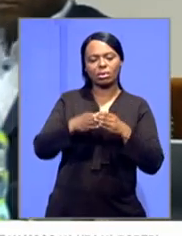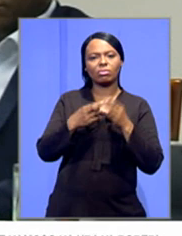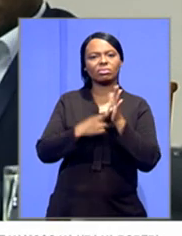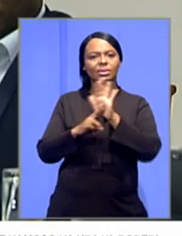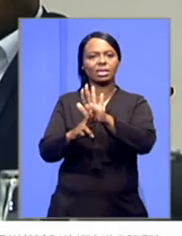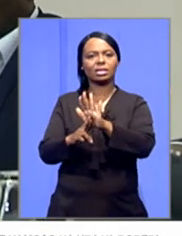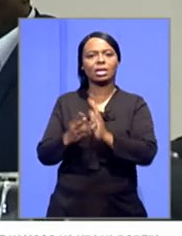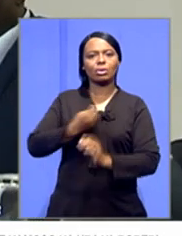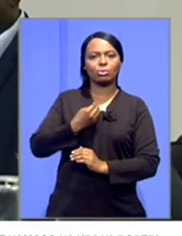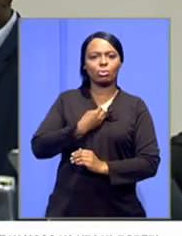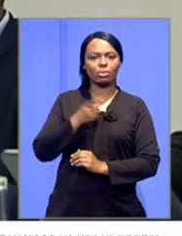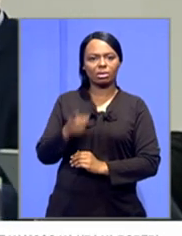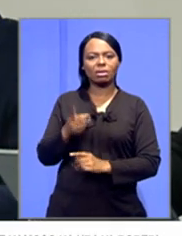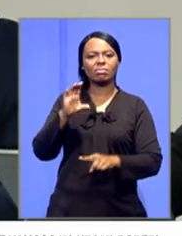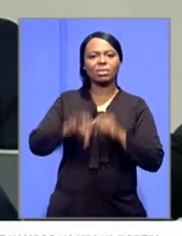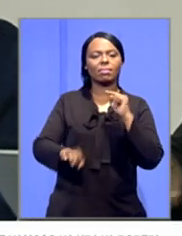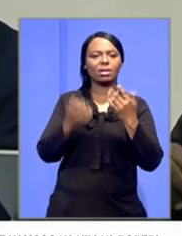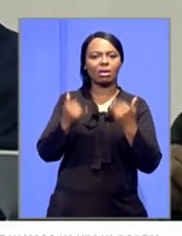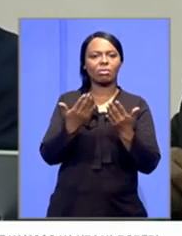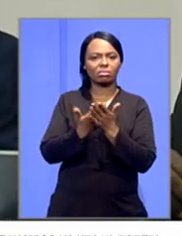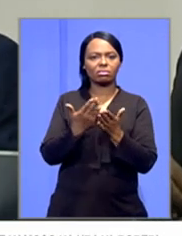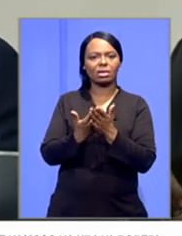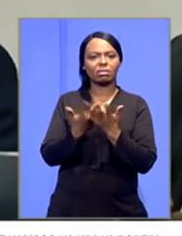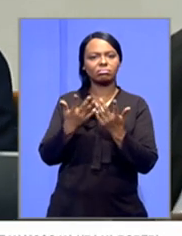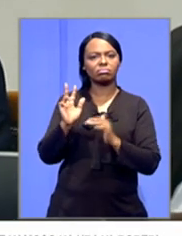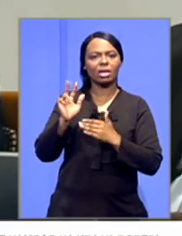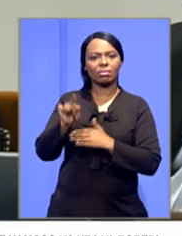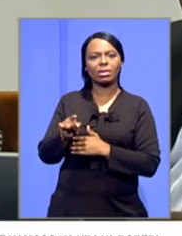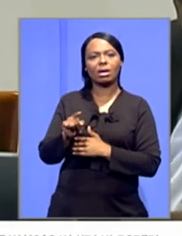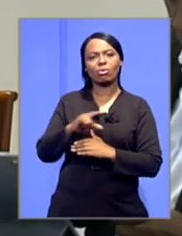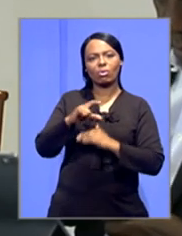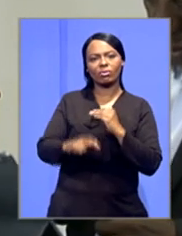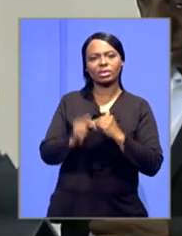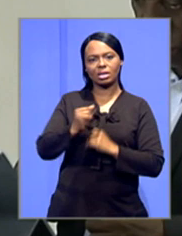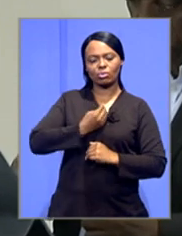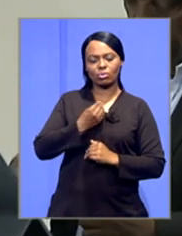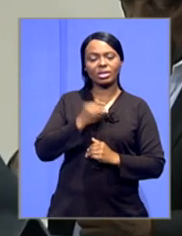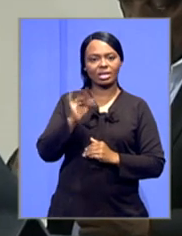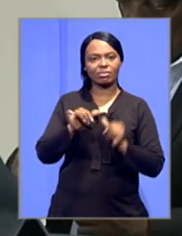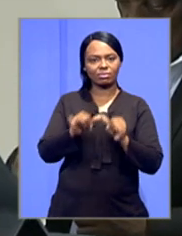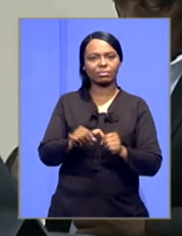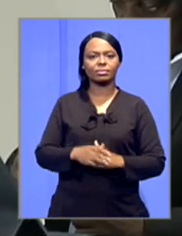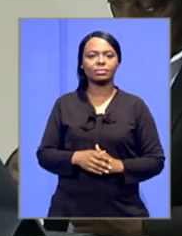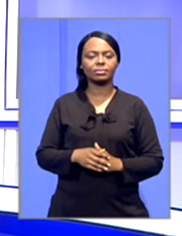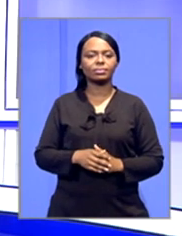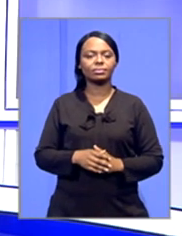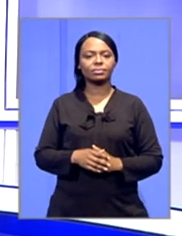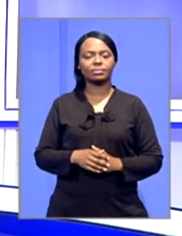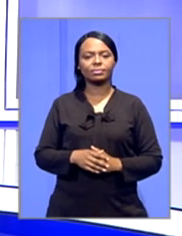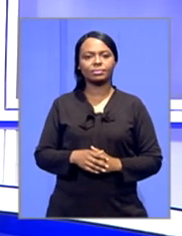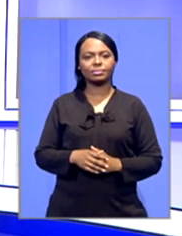leaki ya bašwa seo se supilweng go ka tlhomamisa fa conference ya leaki ya bašwa e tswelela pele e khutlile.